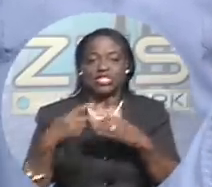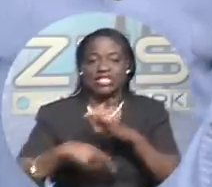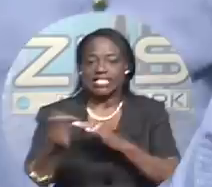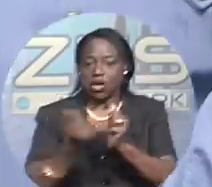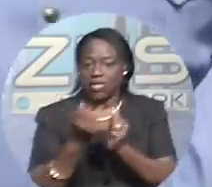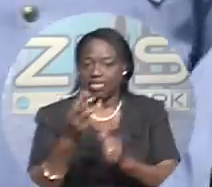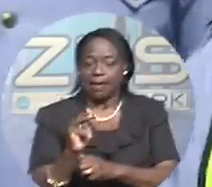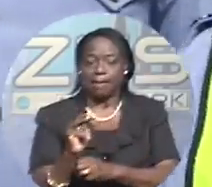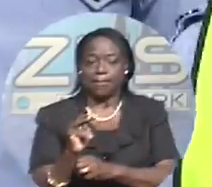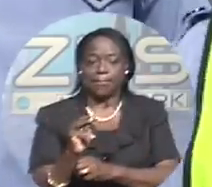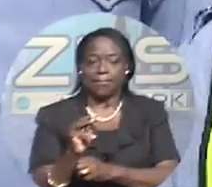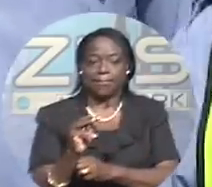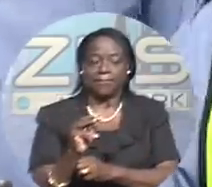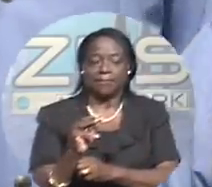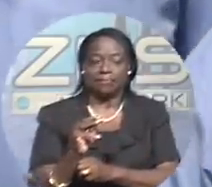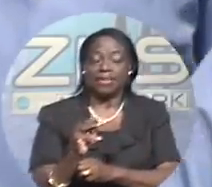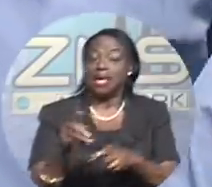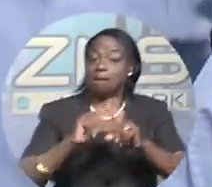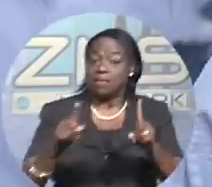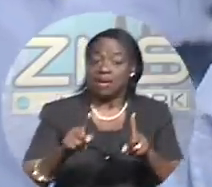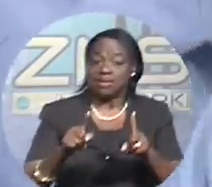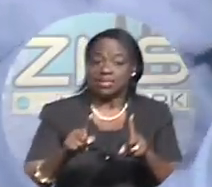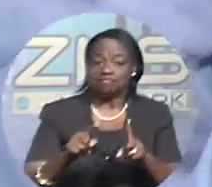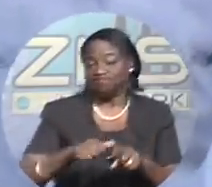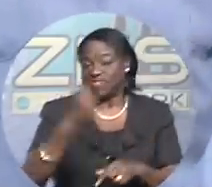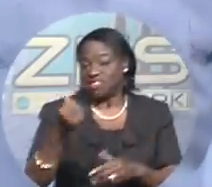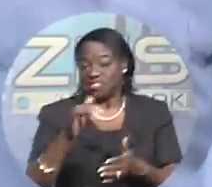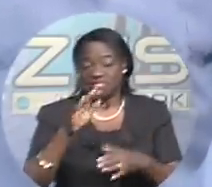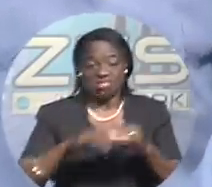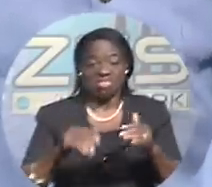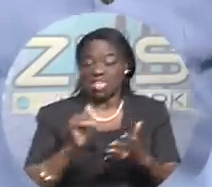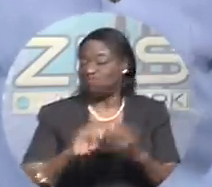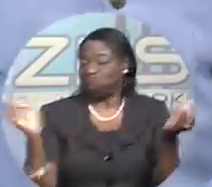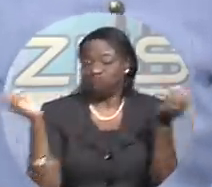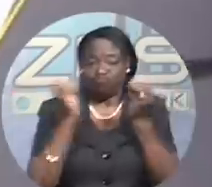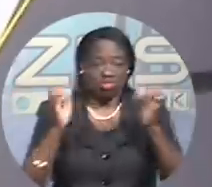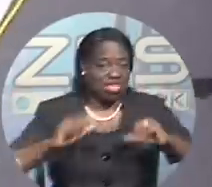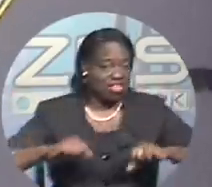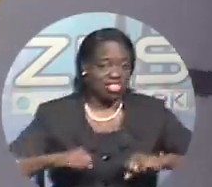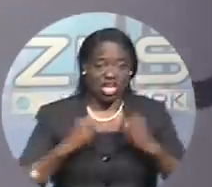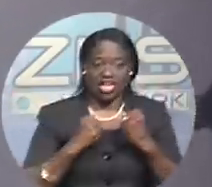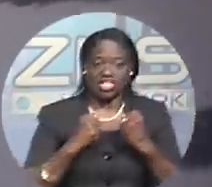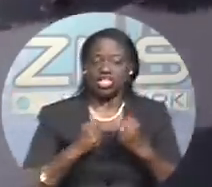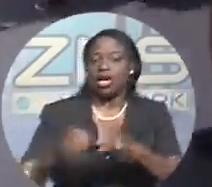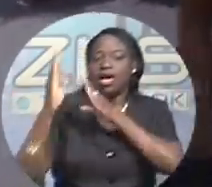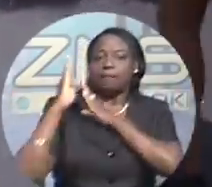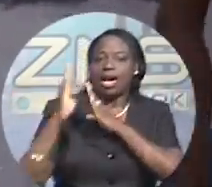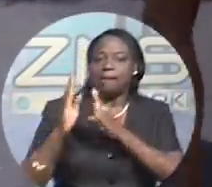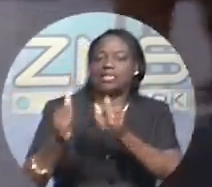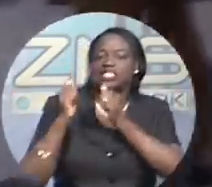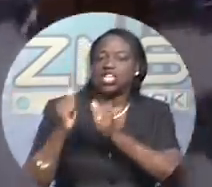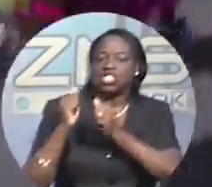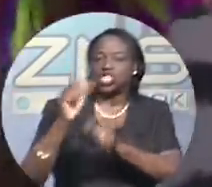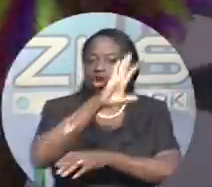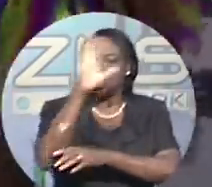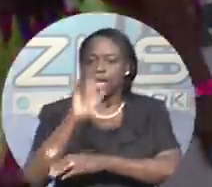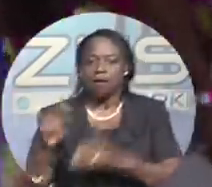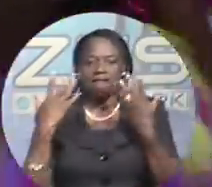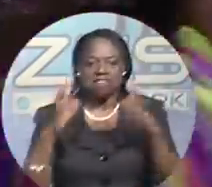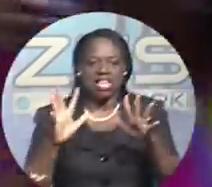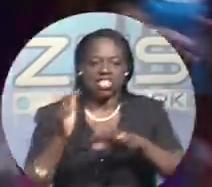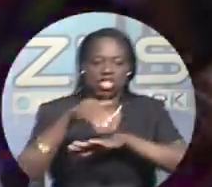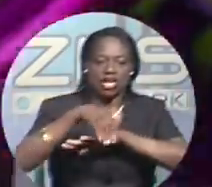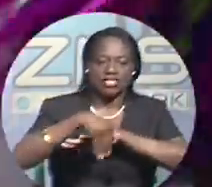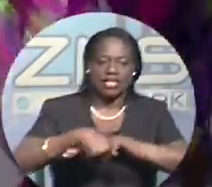extent of the law. But other than that, we had no major challenges. Bahamas Junkanoo Carnival will wrap up tonight with a